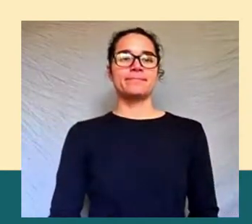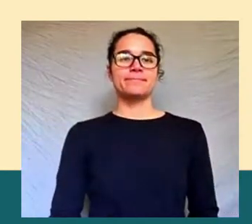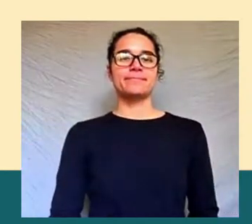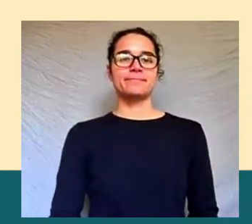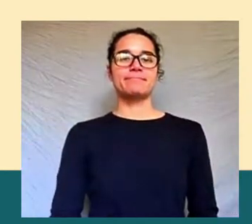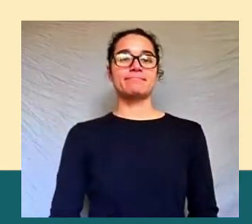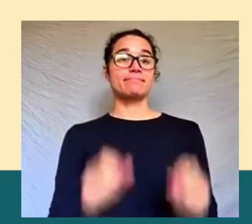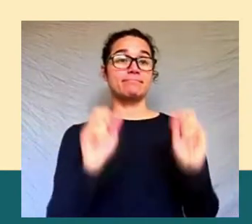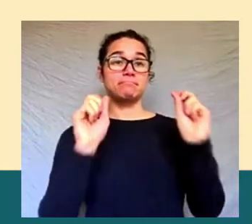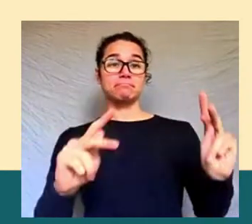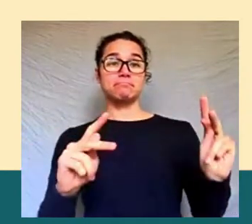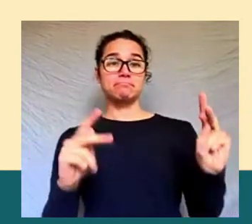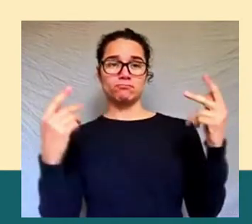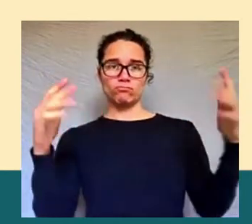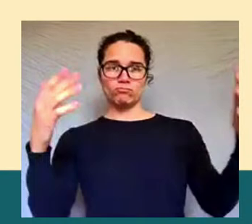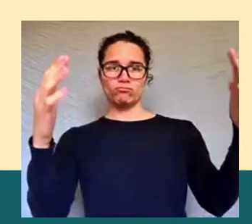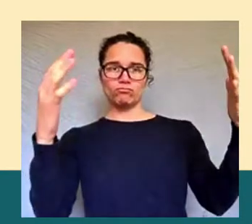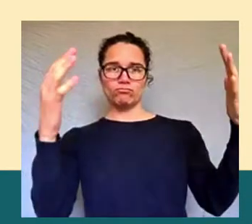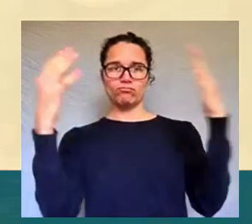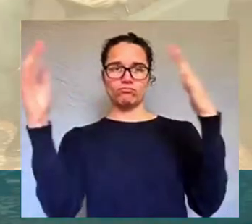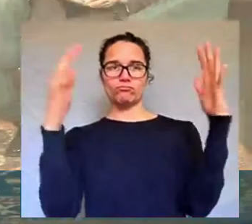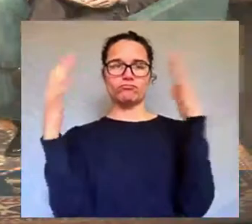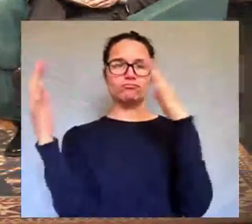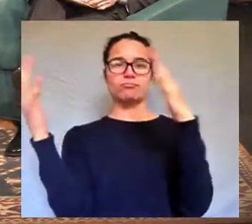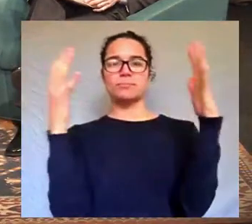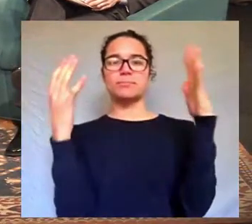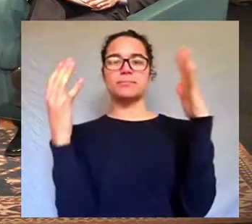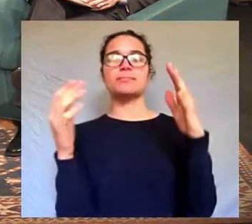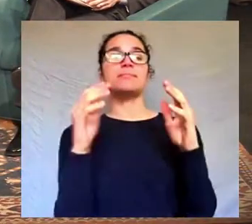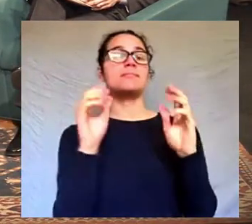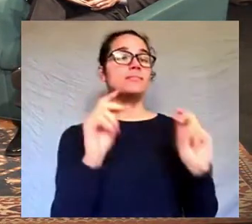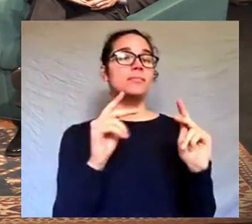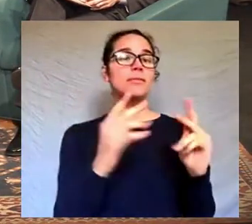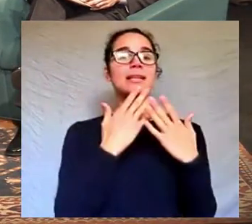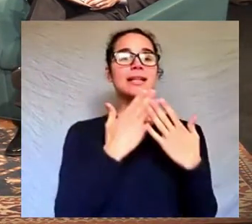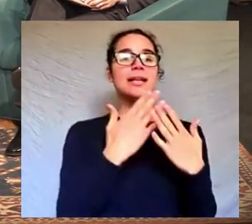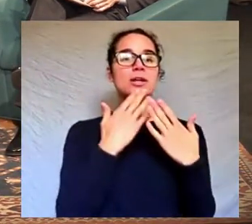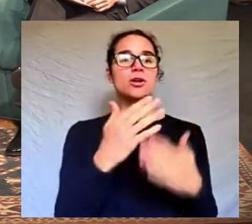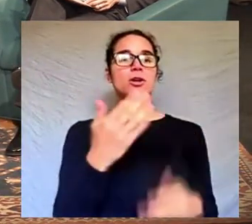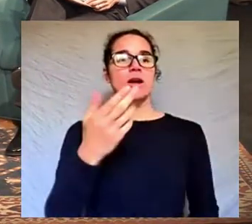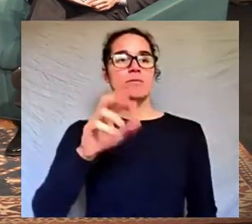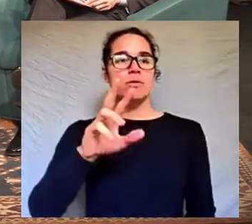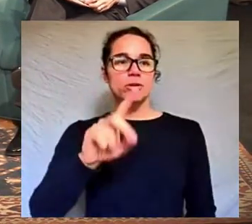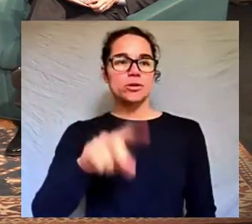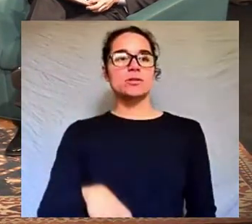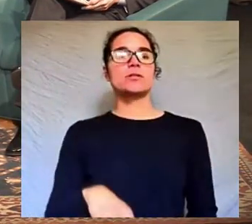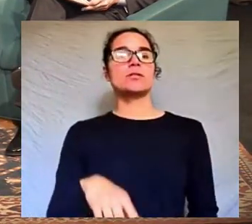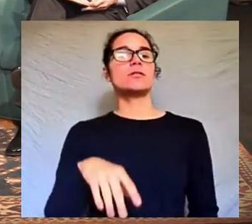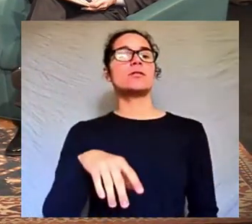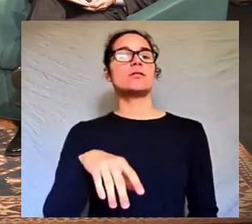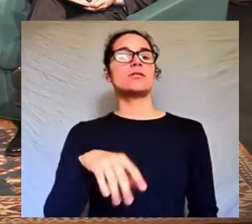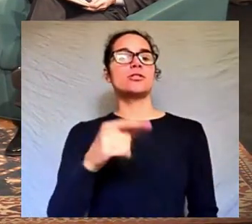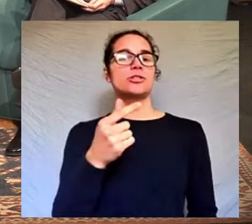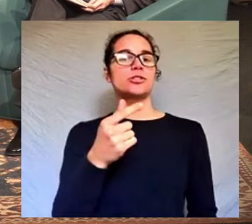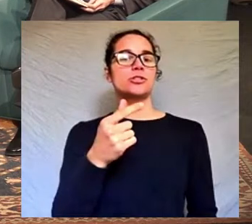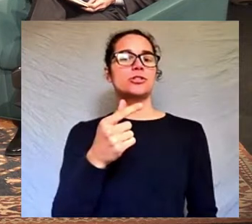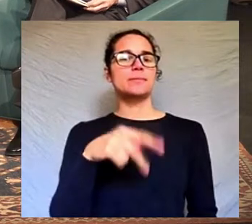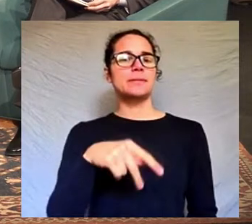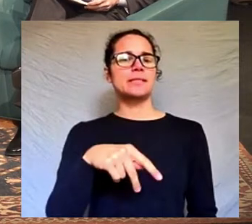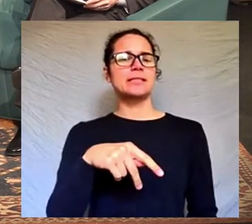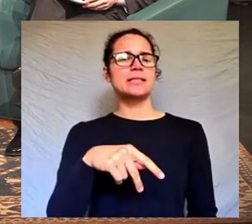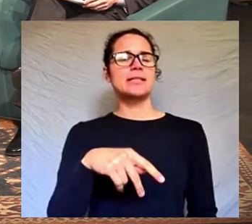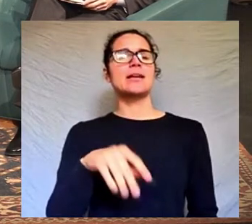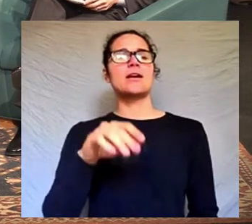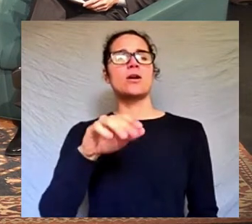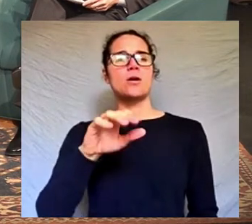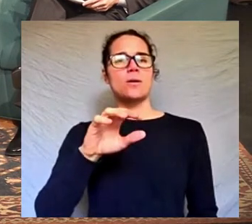Yes, indeed. Our thanks to Howard, Titi, Fola, and Maurits. And you know, Howard's first question, you began